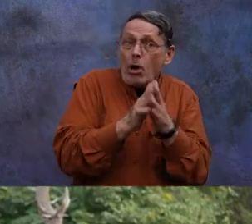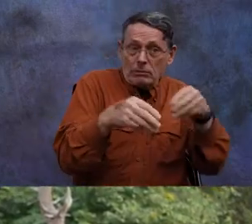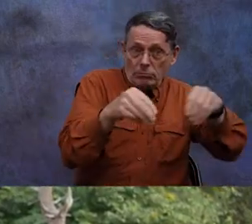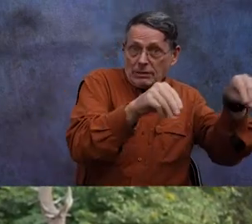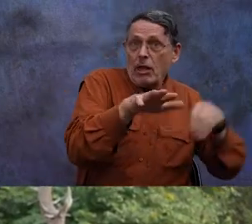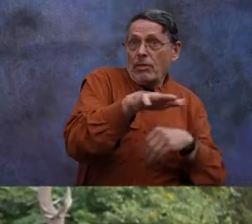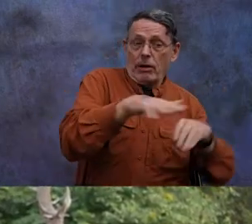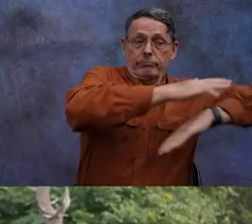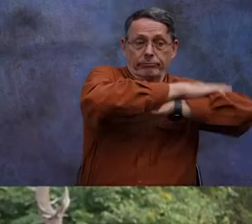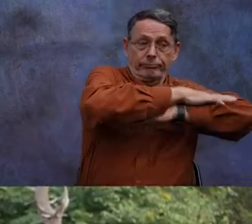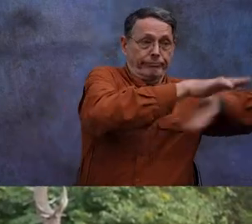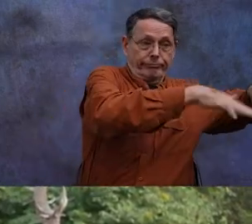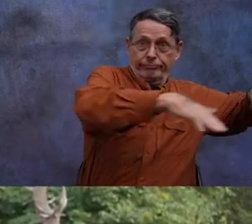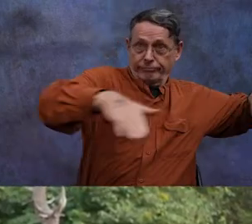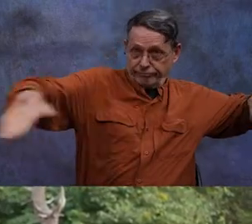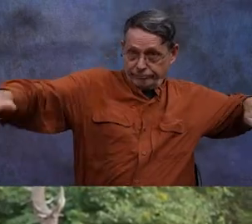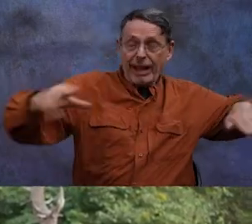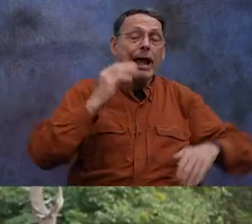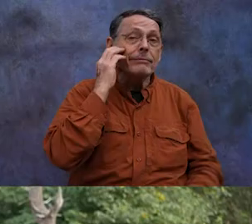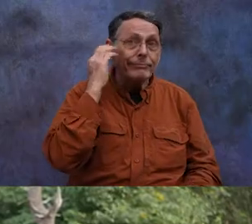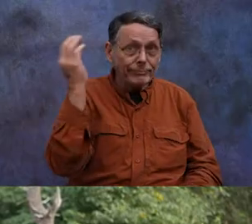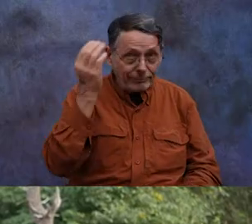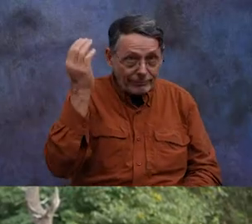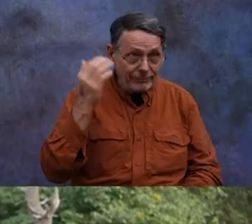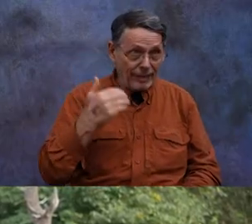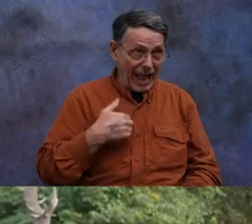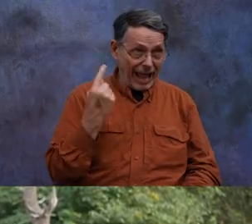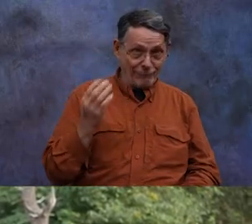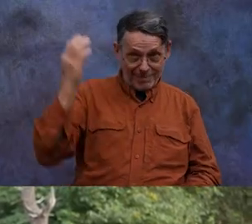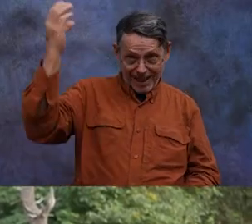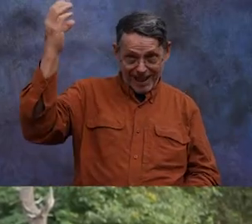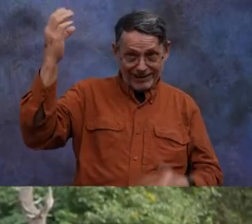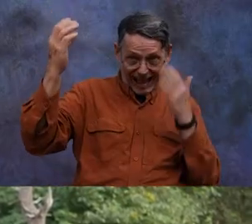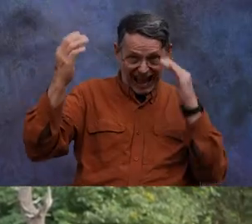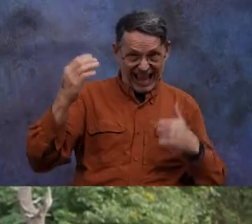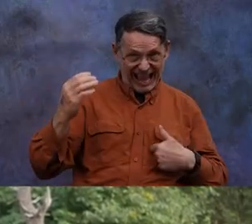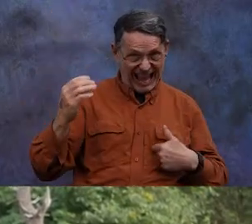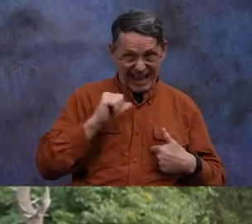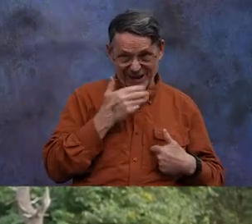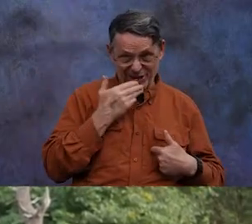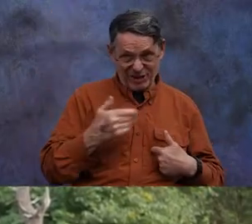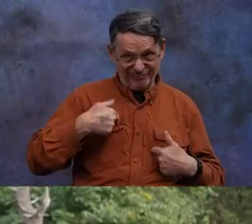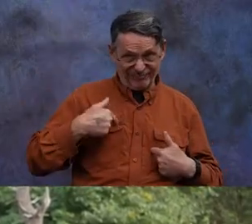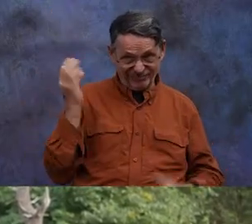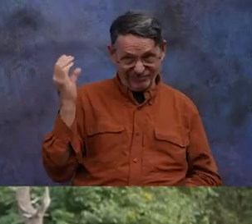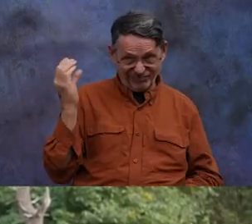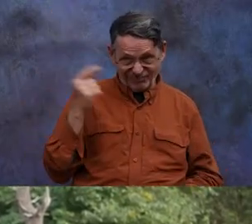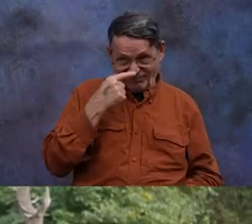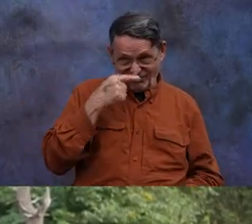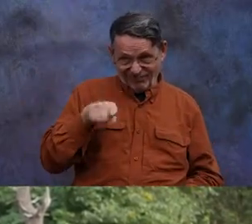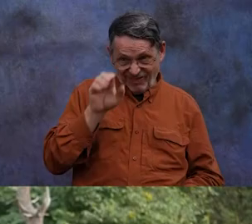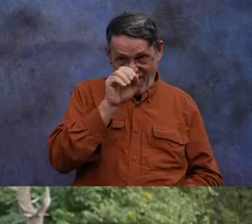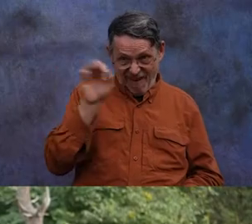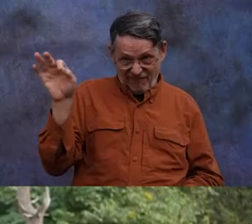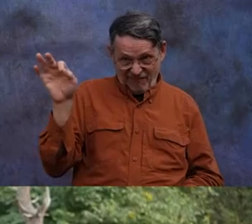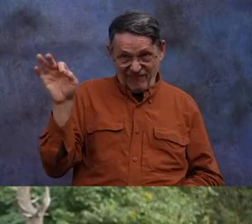you have it. And cell phones. I have one in my hand. I know I'm not a good person about this. If you could turn them